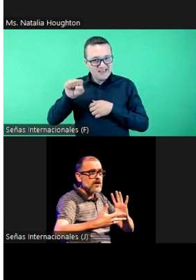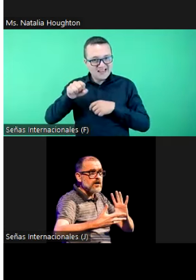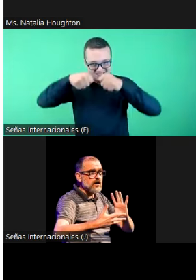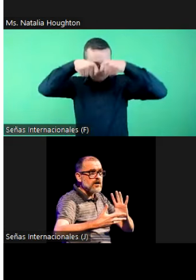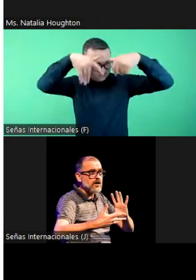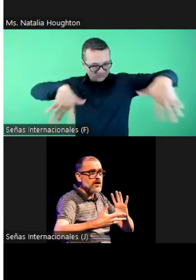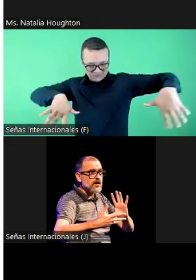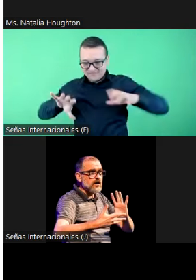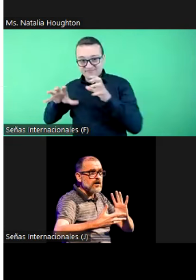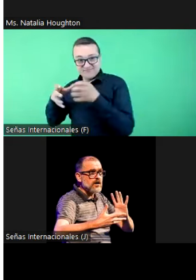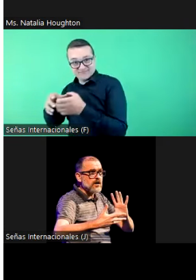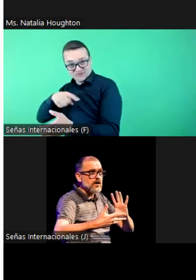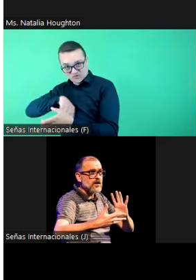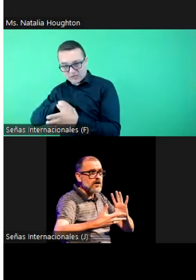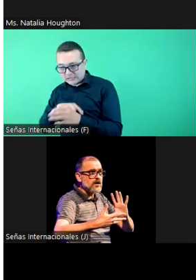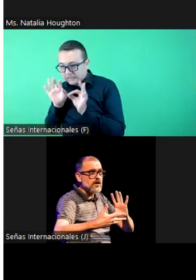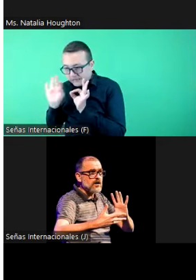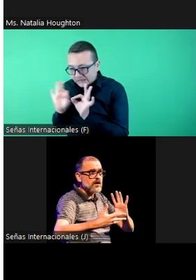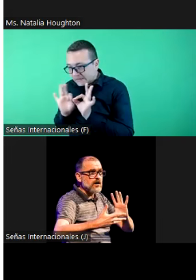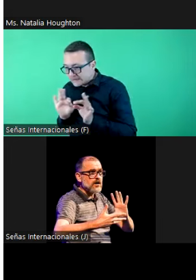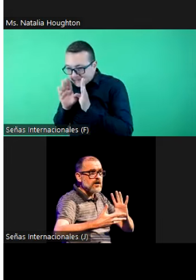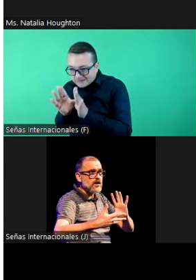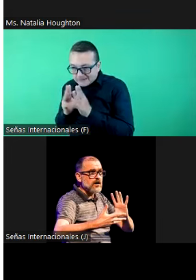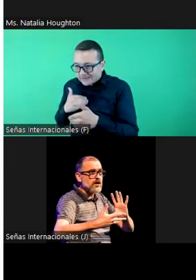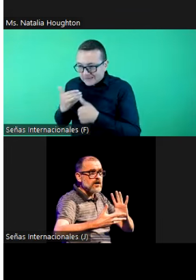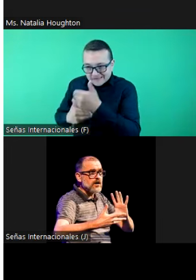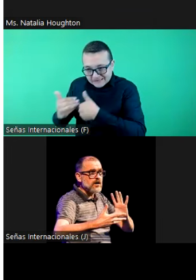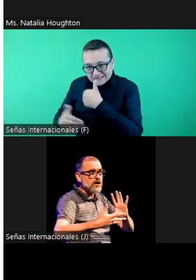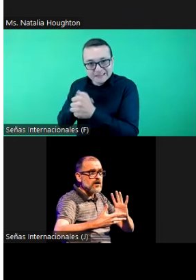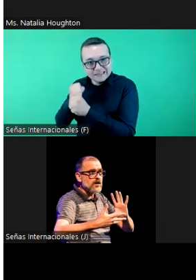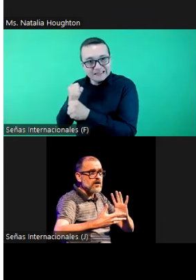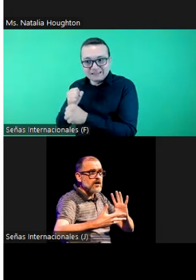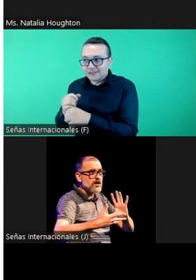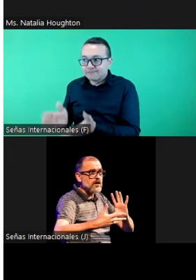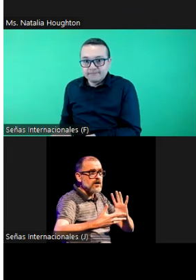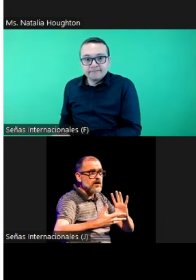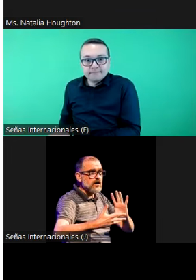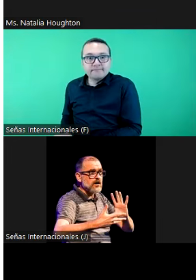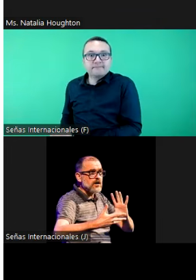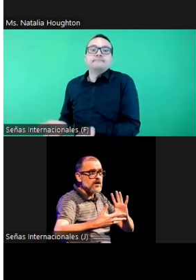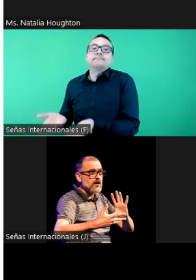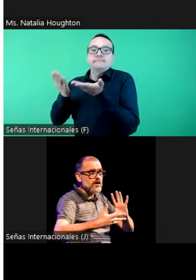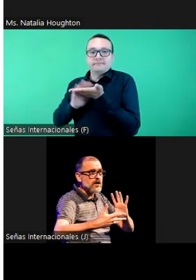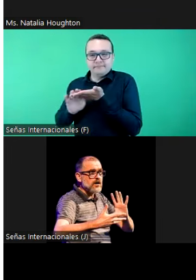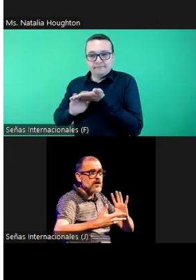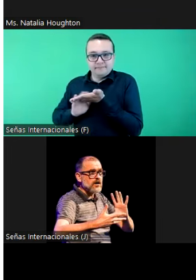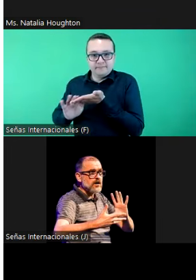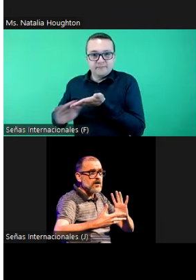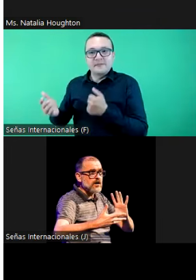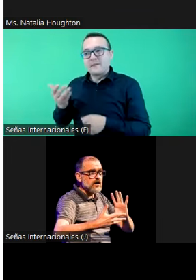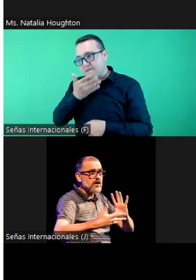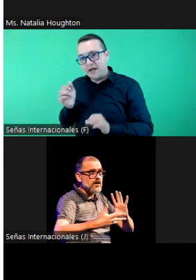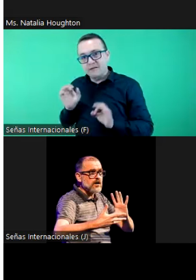and we are working of senior citizens, and we're working on the